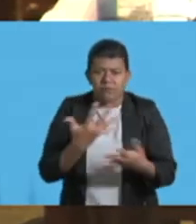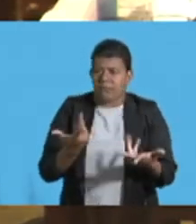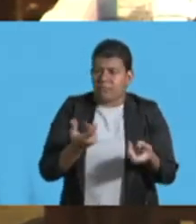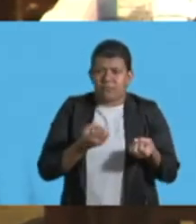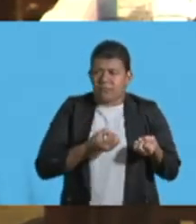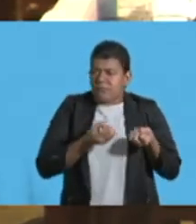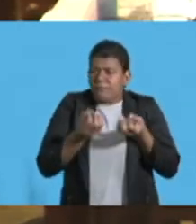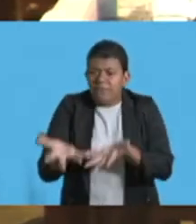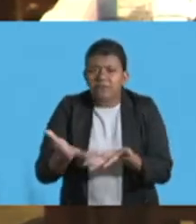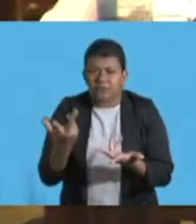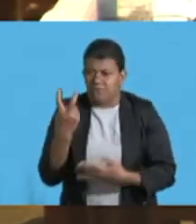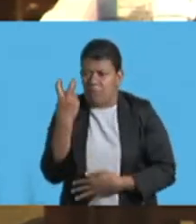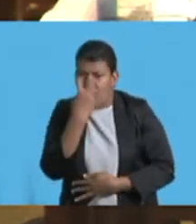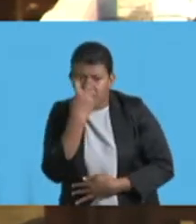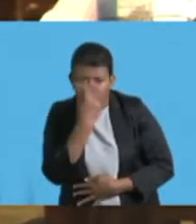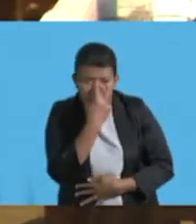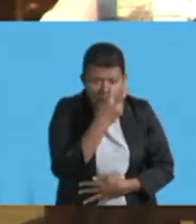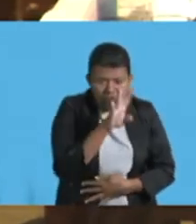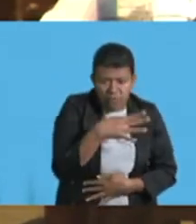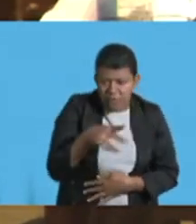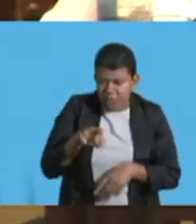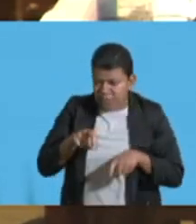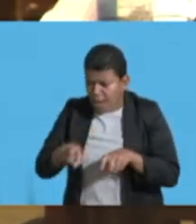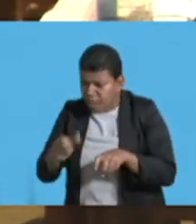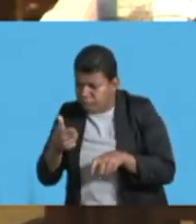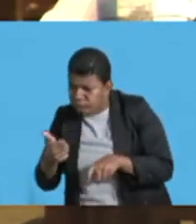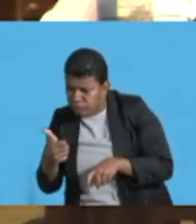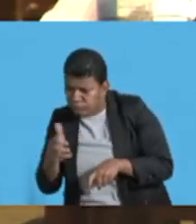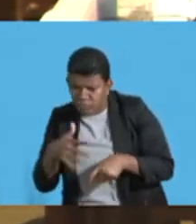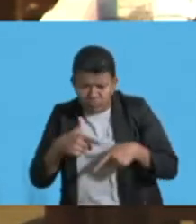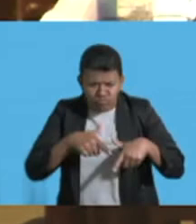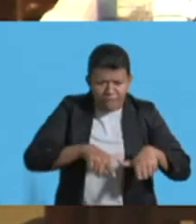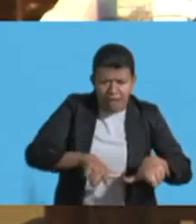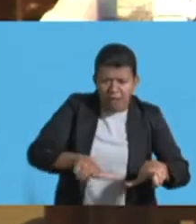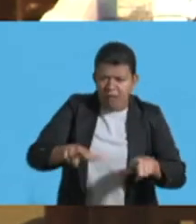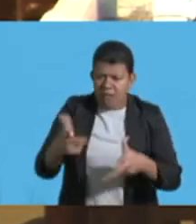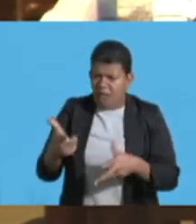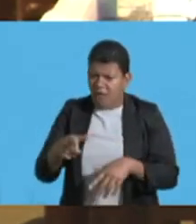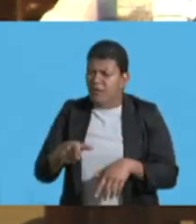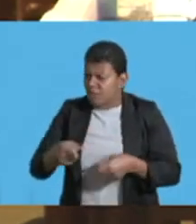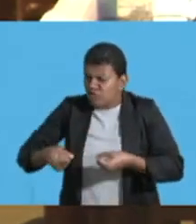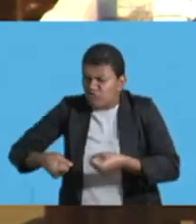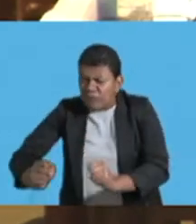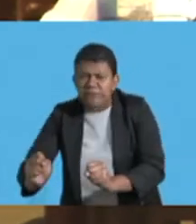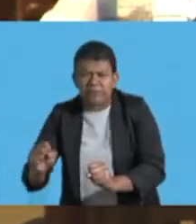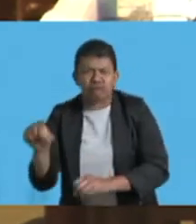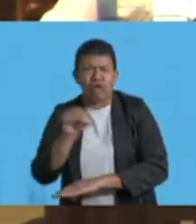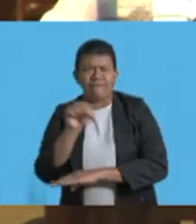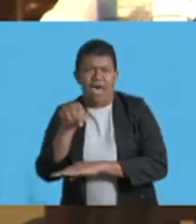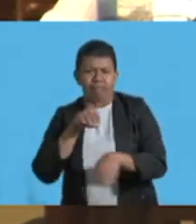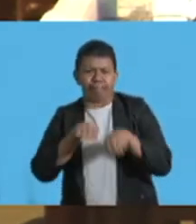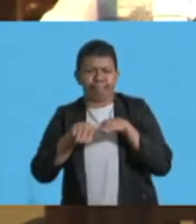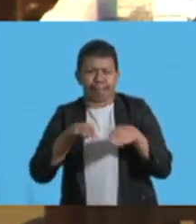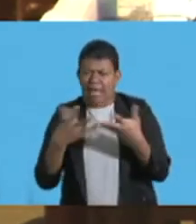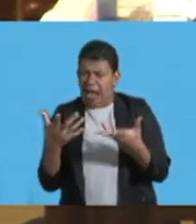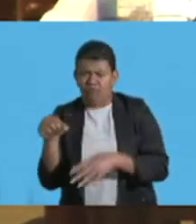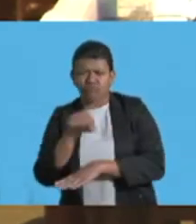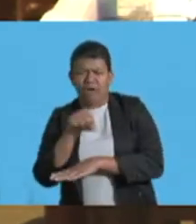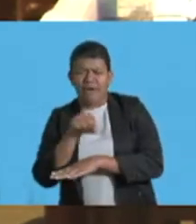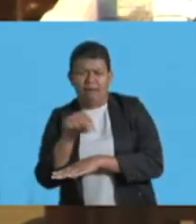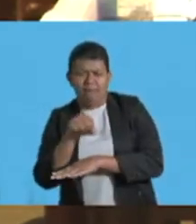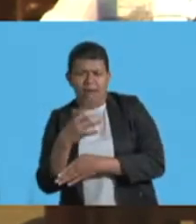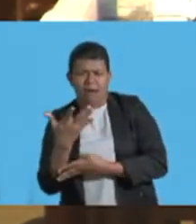service plants, vehicles and other mechanical appliances, and offer inclusive electrical engineering